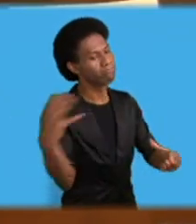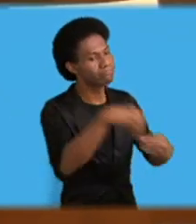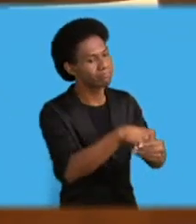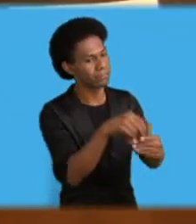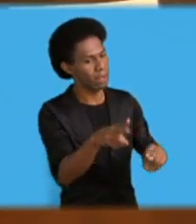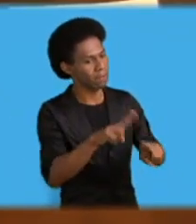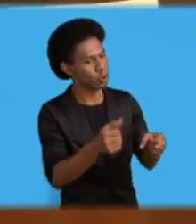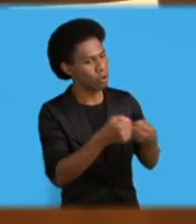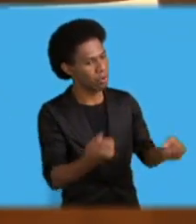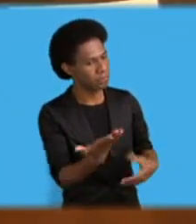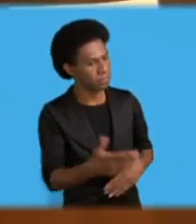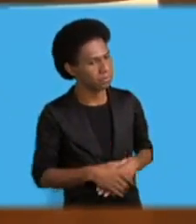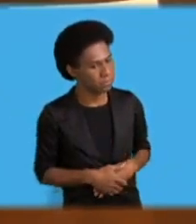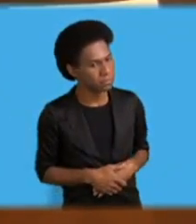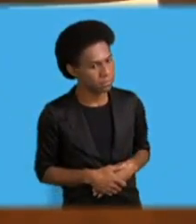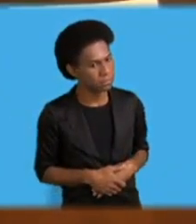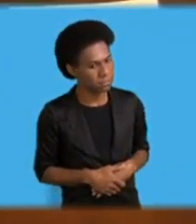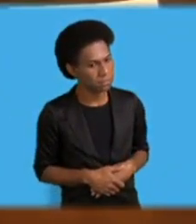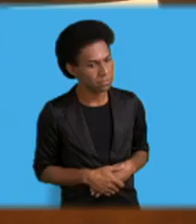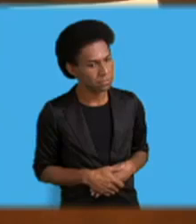inside the plane, Madam Speaker. Thank you.